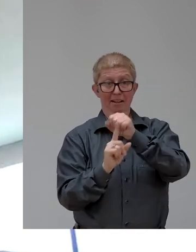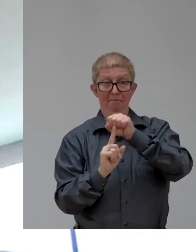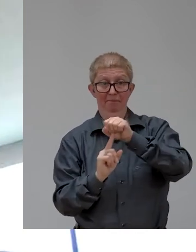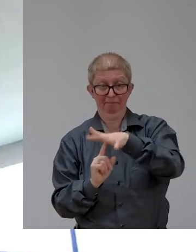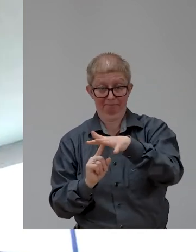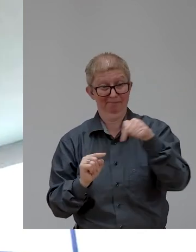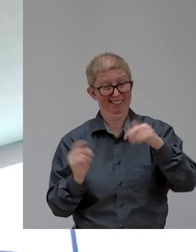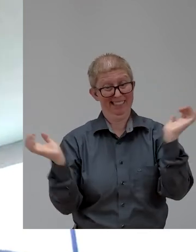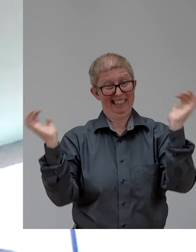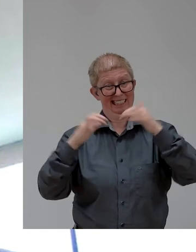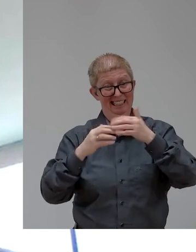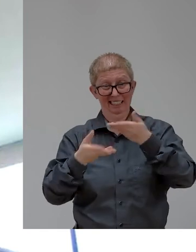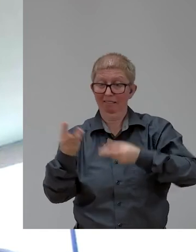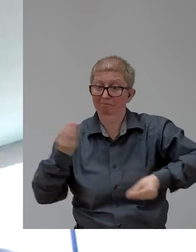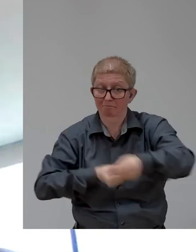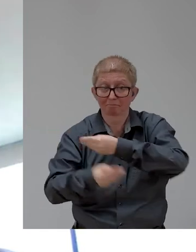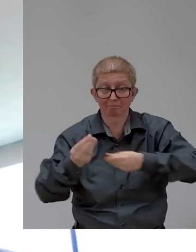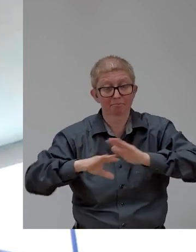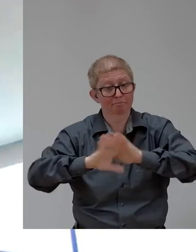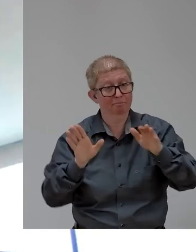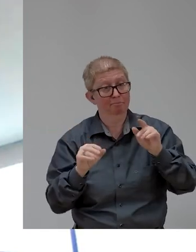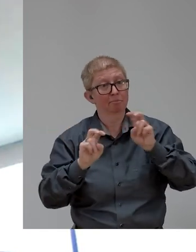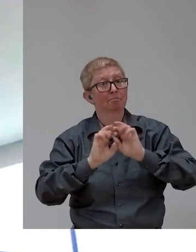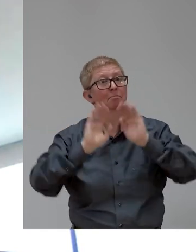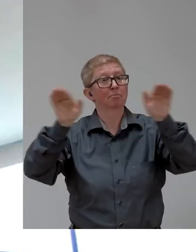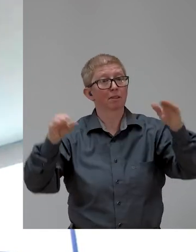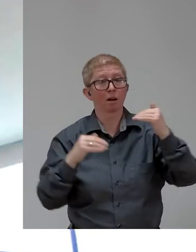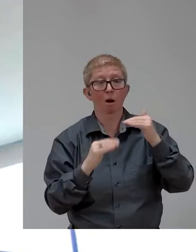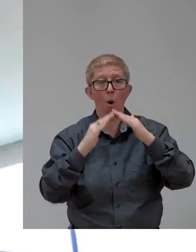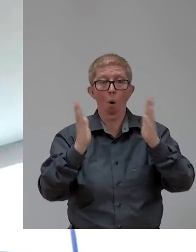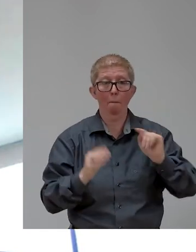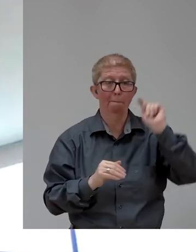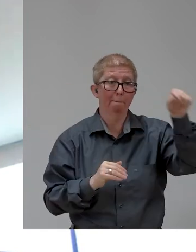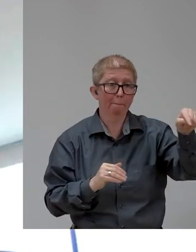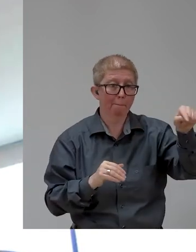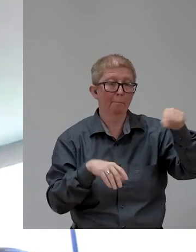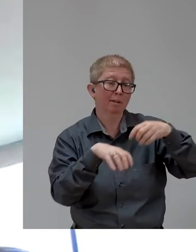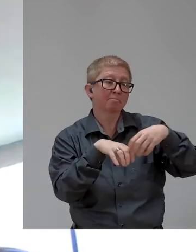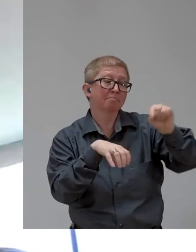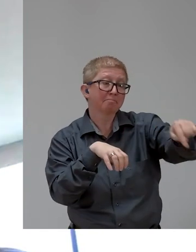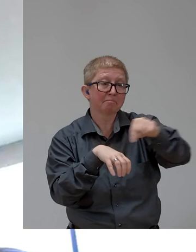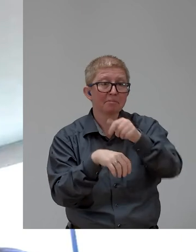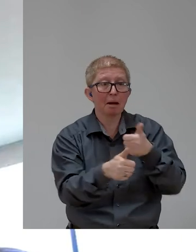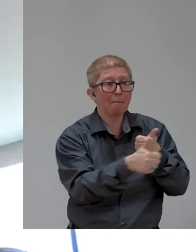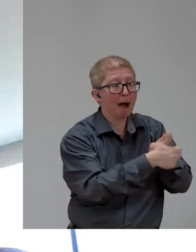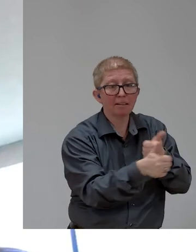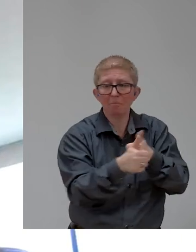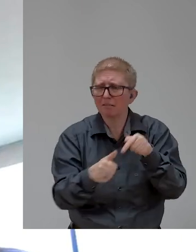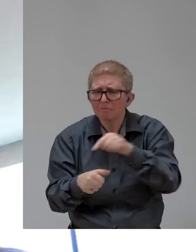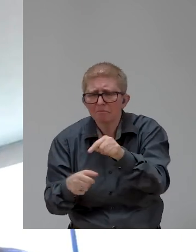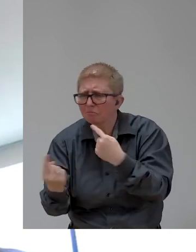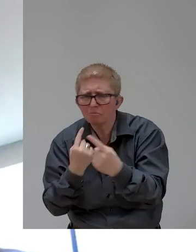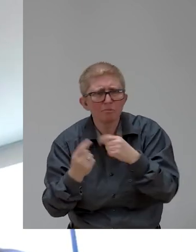see which one can be a replication partner, because we already have a relationship and trust base there.